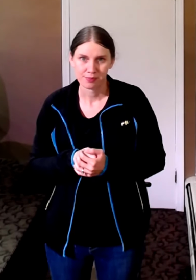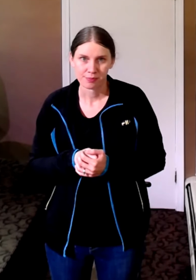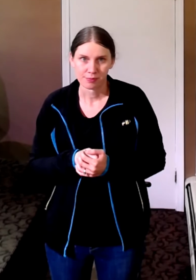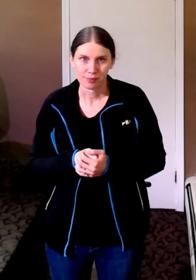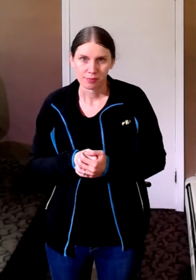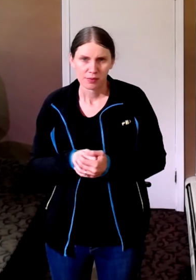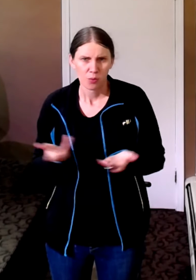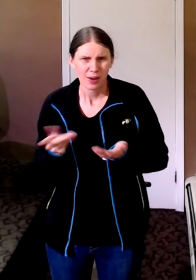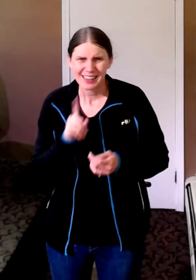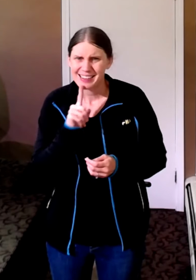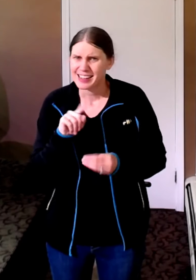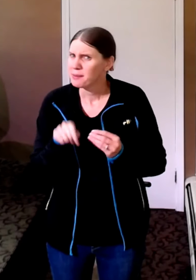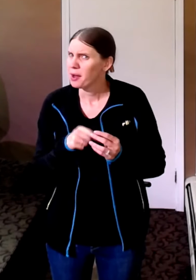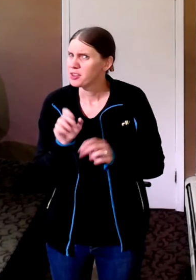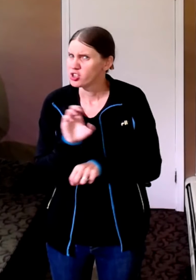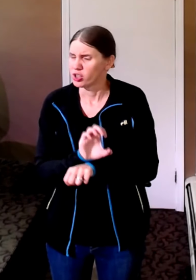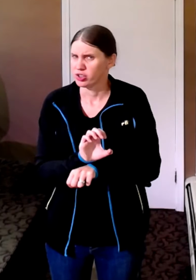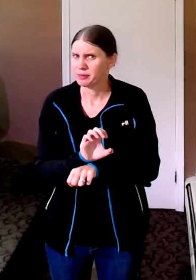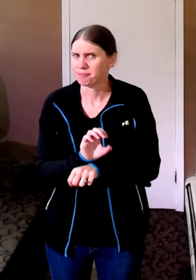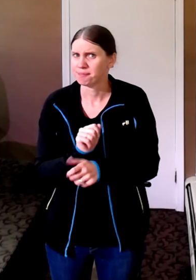And what's that say about the church?